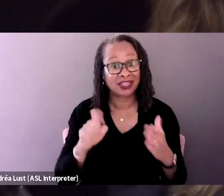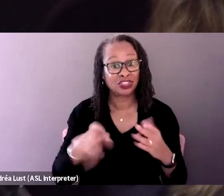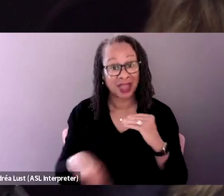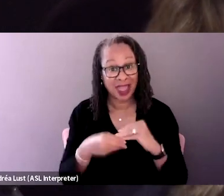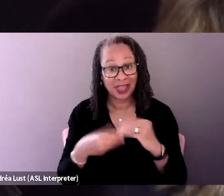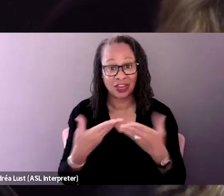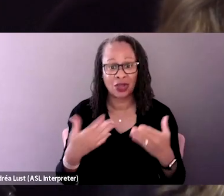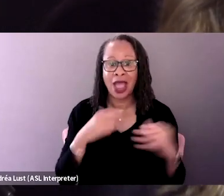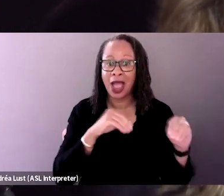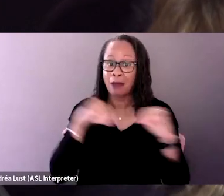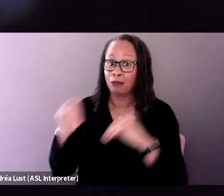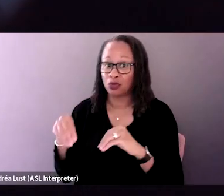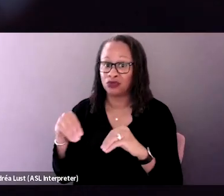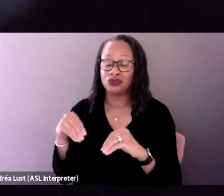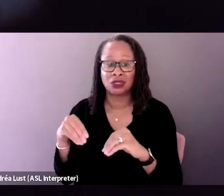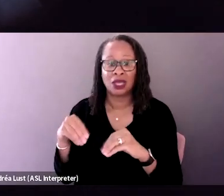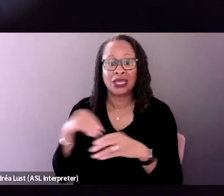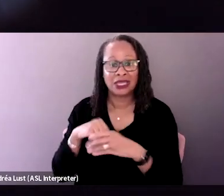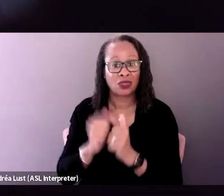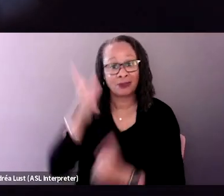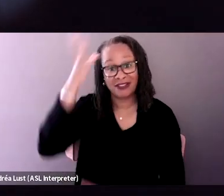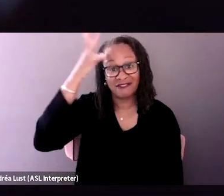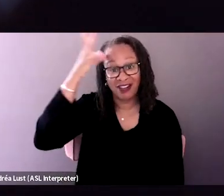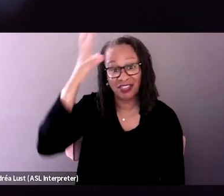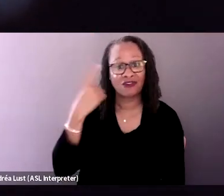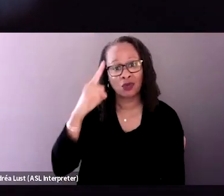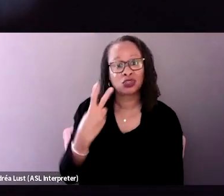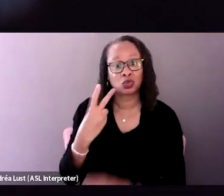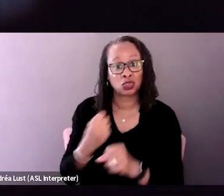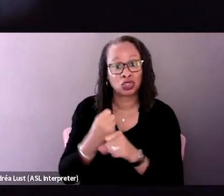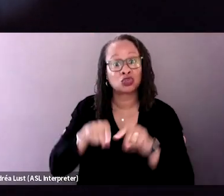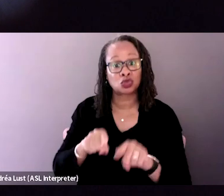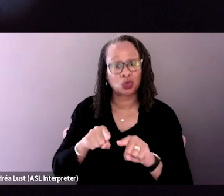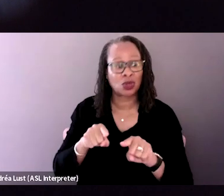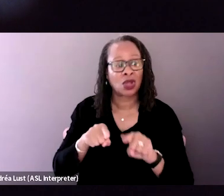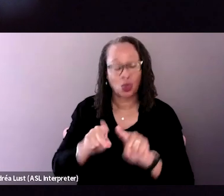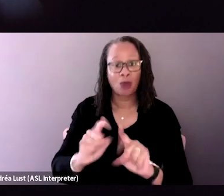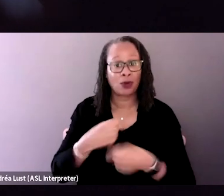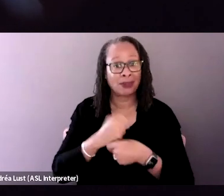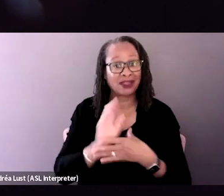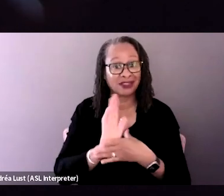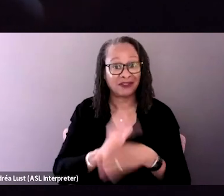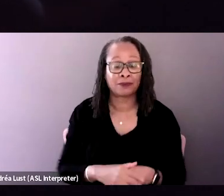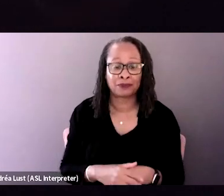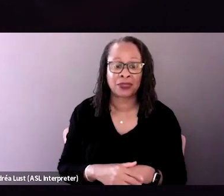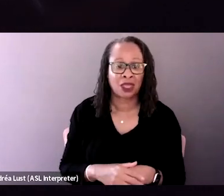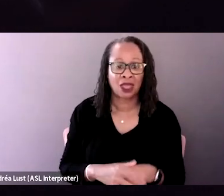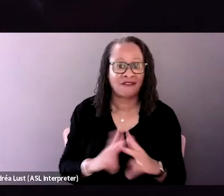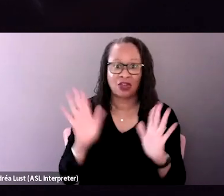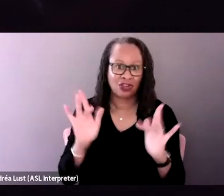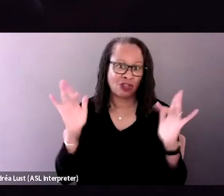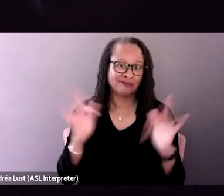moved in with you don't really see this in the film, but I moved in with my dad for 2 years during the making of this thing. Very glamorous, right? At the